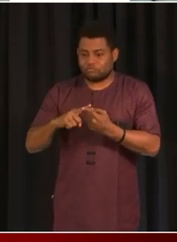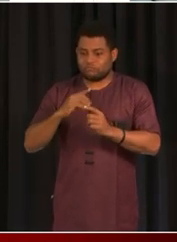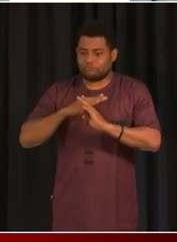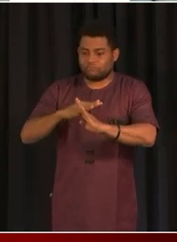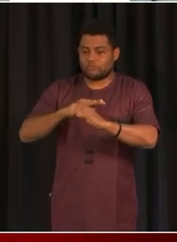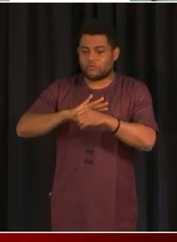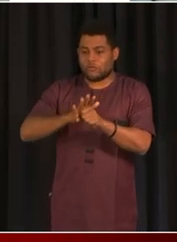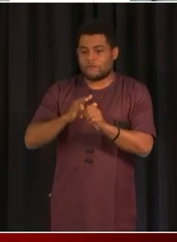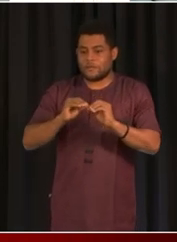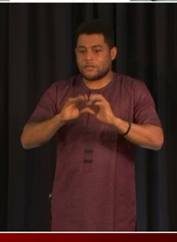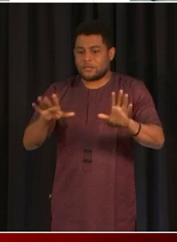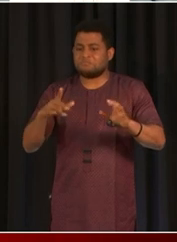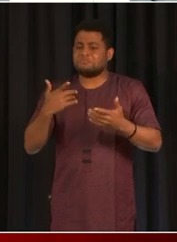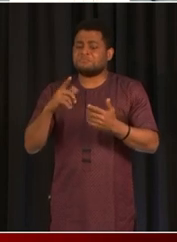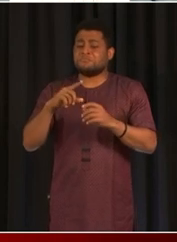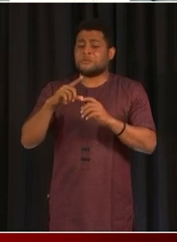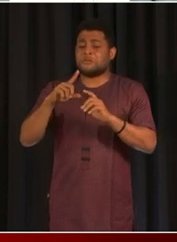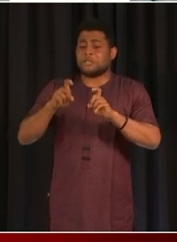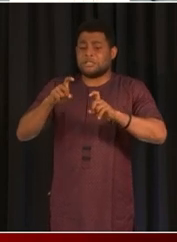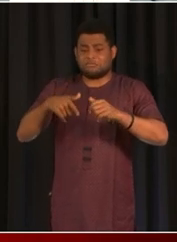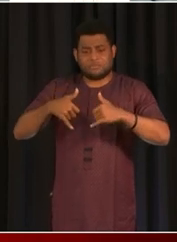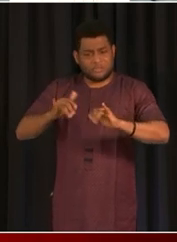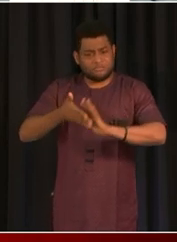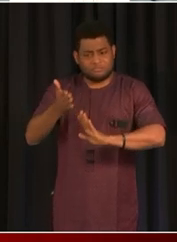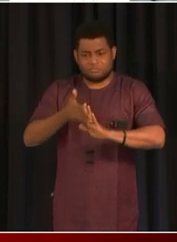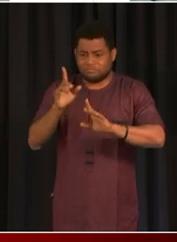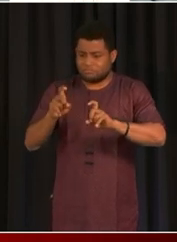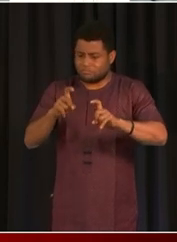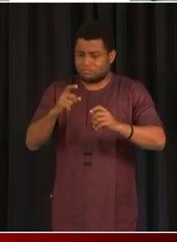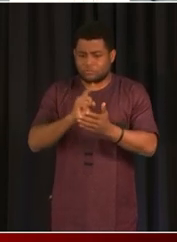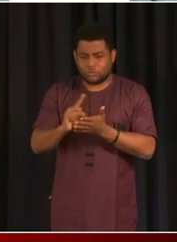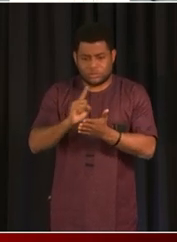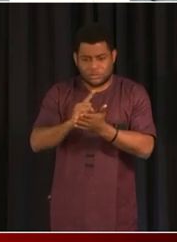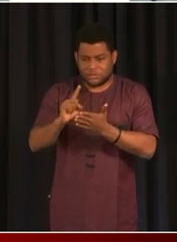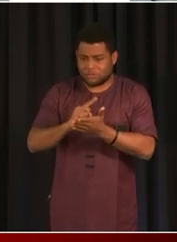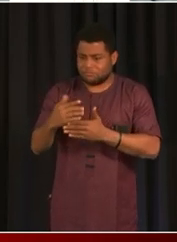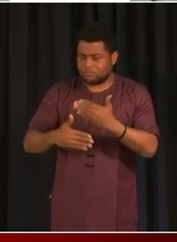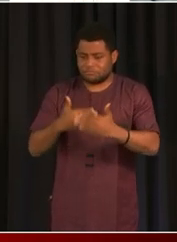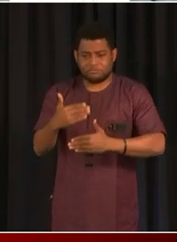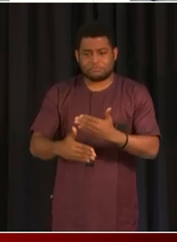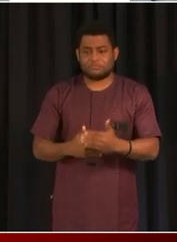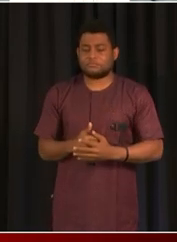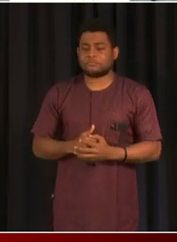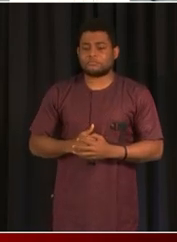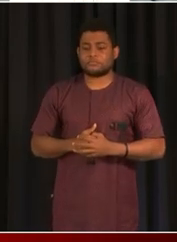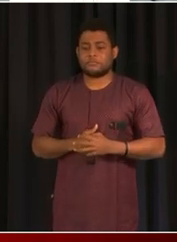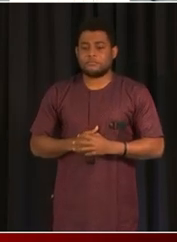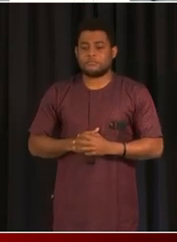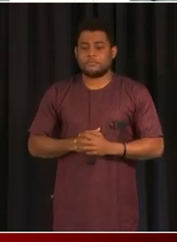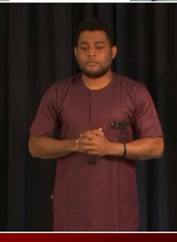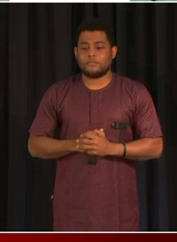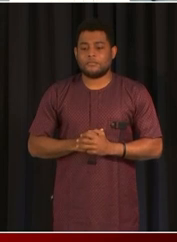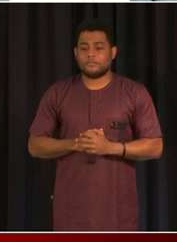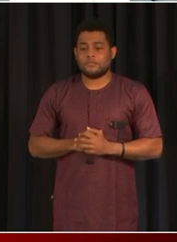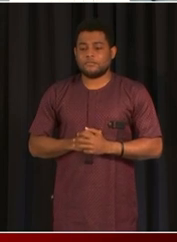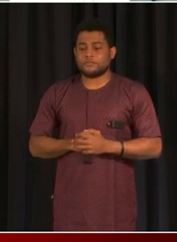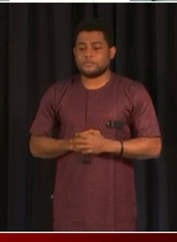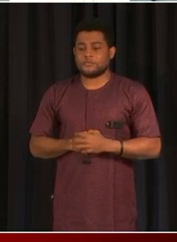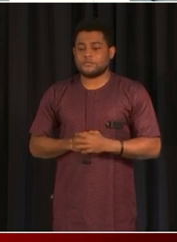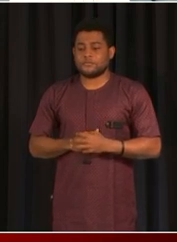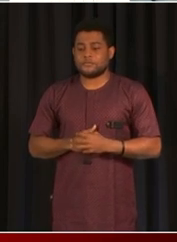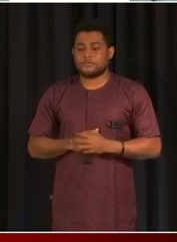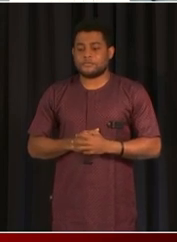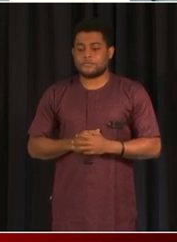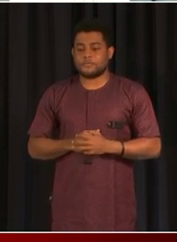those practices in place for any employee who does not get vaccinated by September 30th. Once